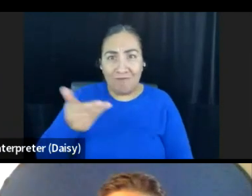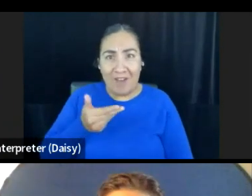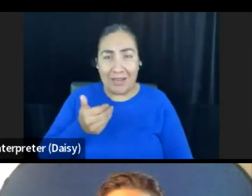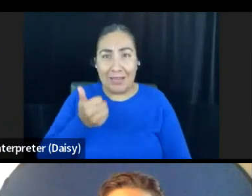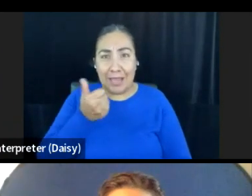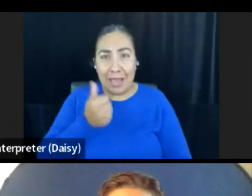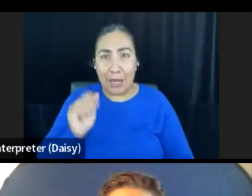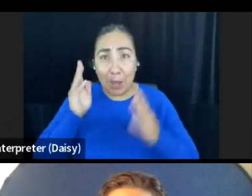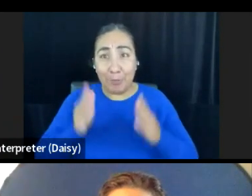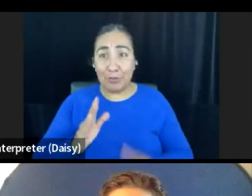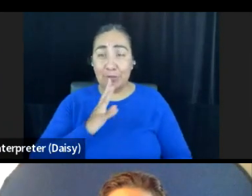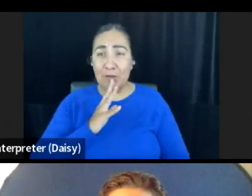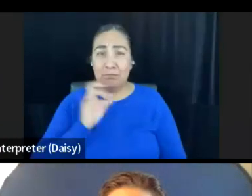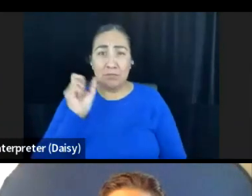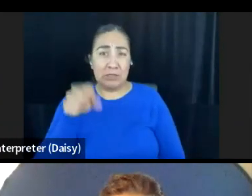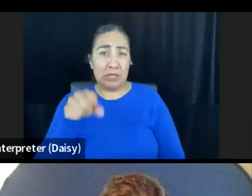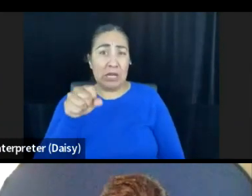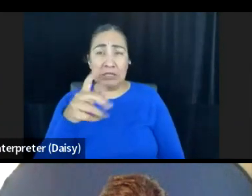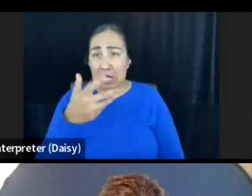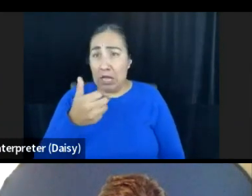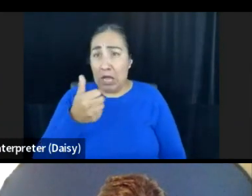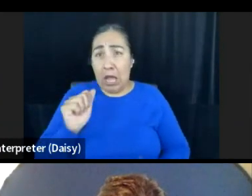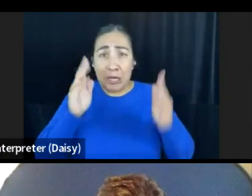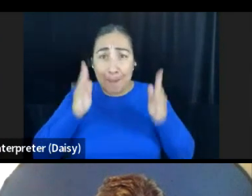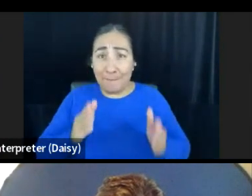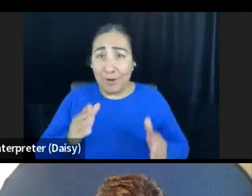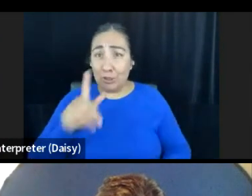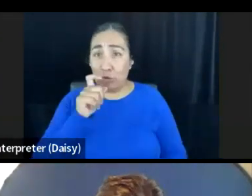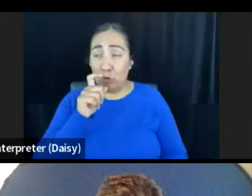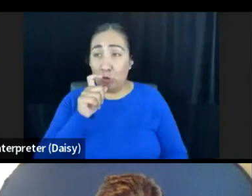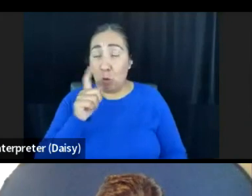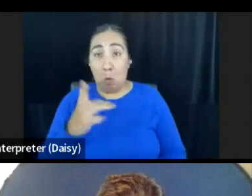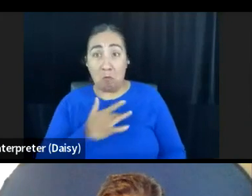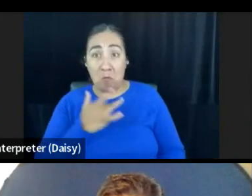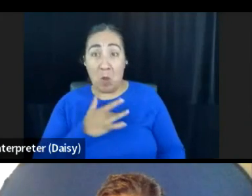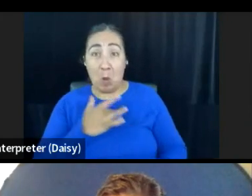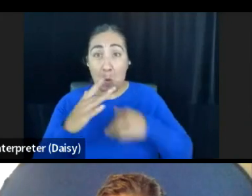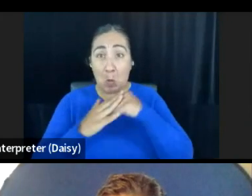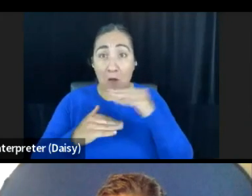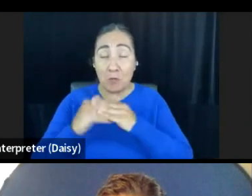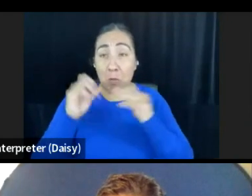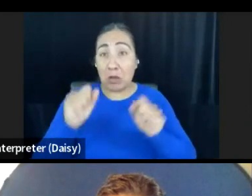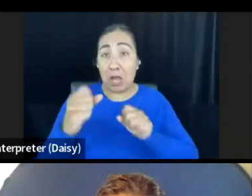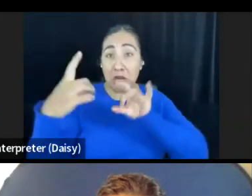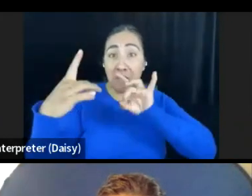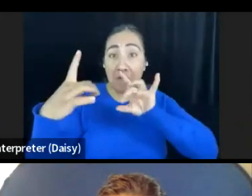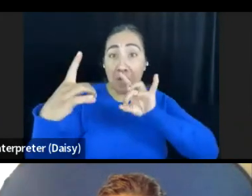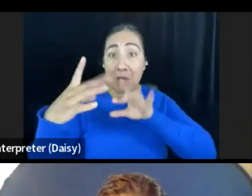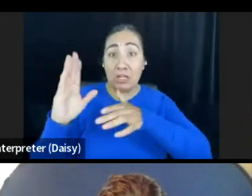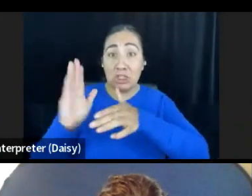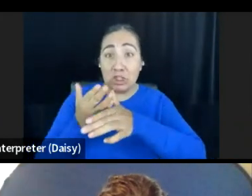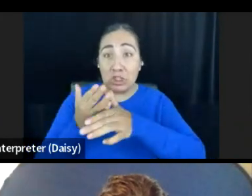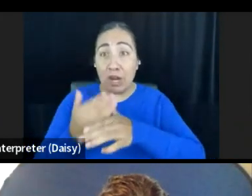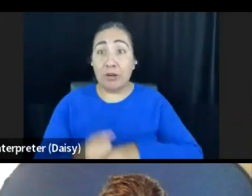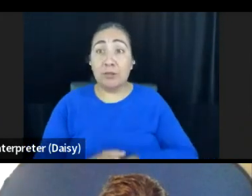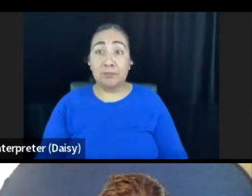We would love to. Anyone who feels comfortable, everybody. Who wants to sort of feedback things they're hearing, Heather, things they learned.